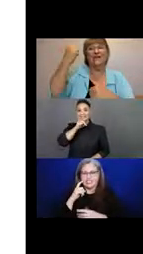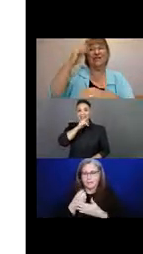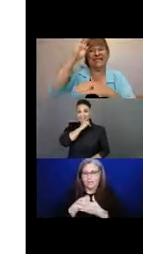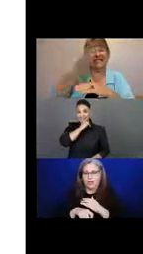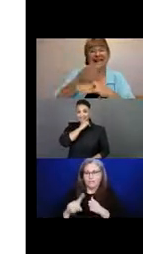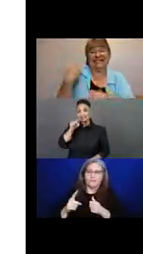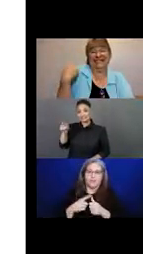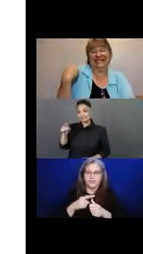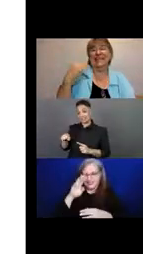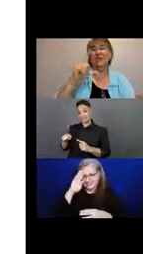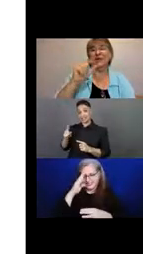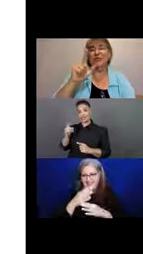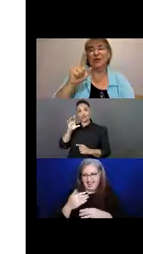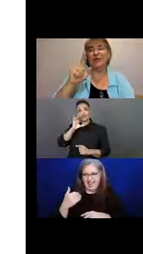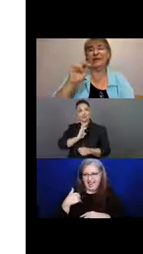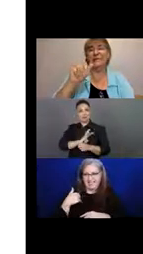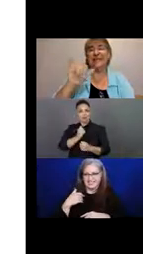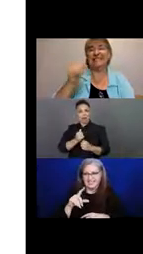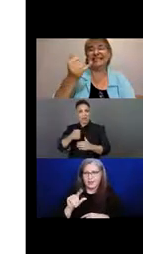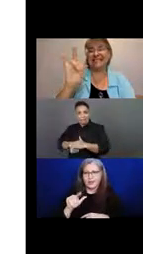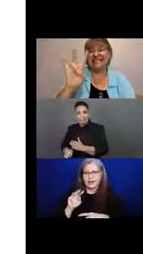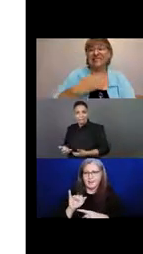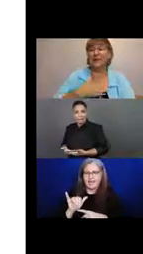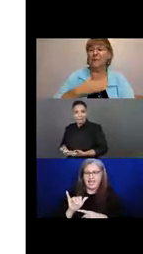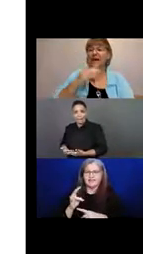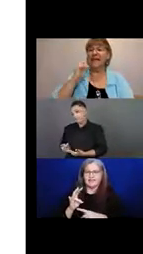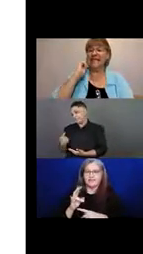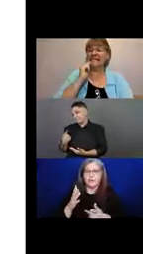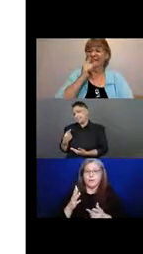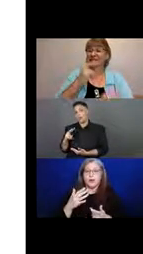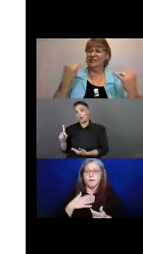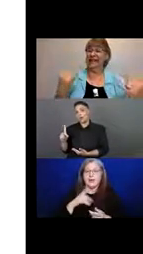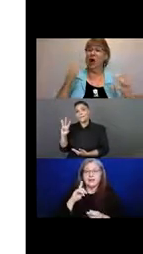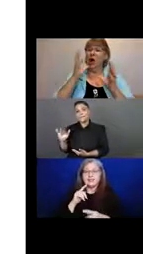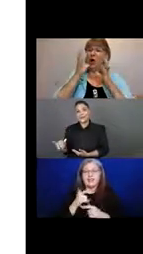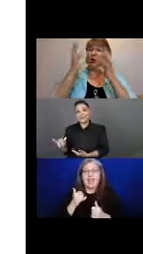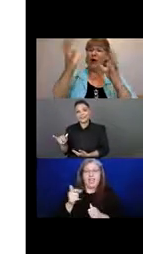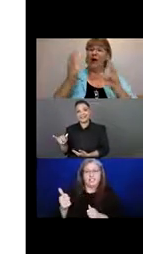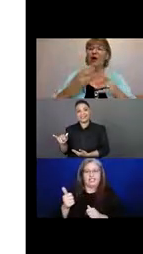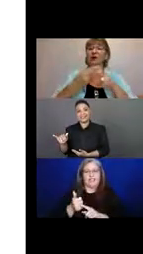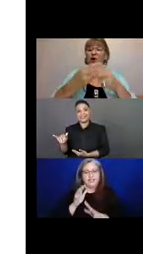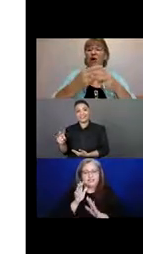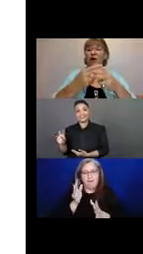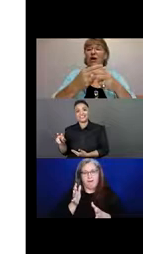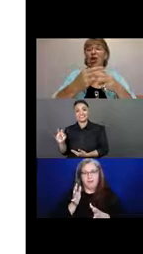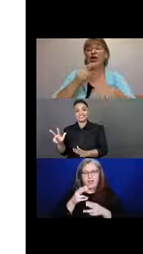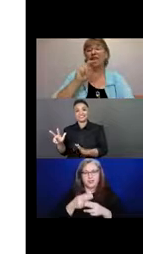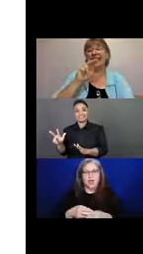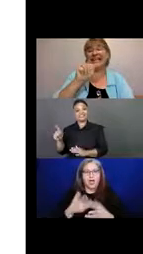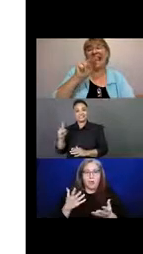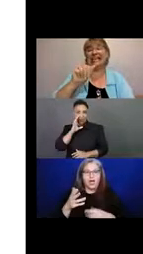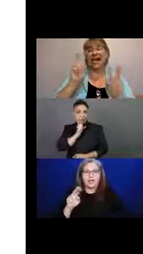her first son, 2021, May 17th. So my deaf sister's now a grandma. We call